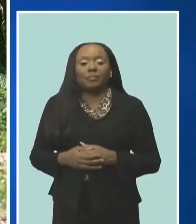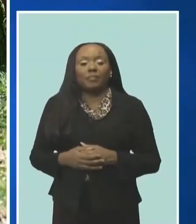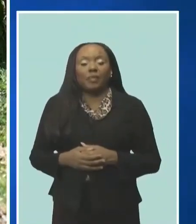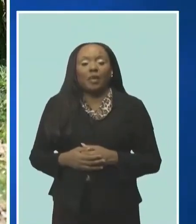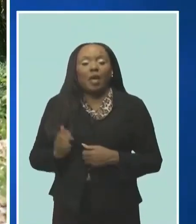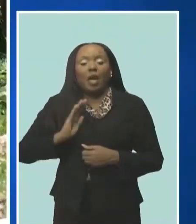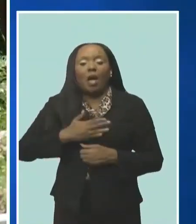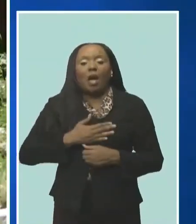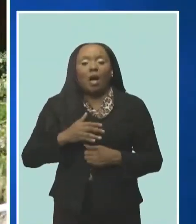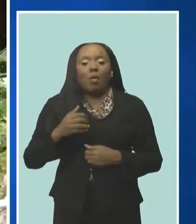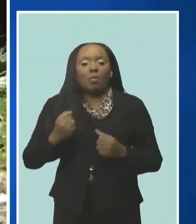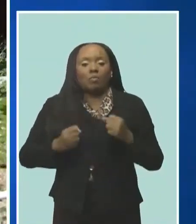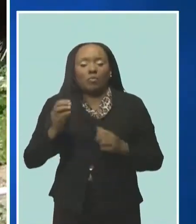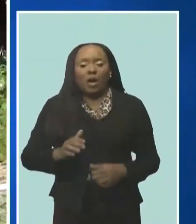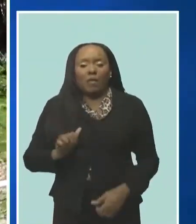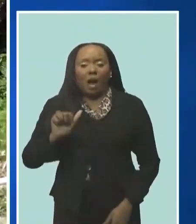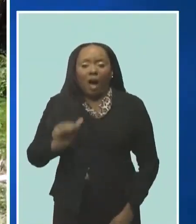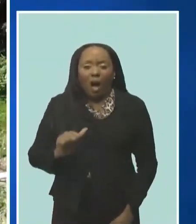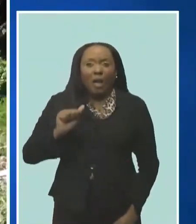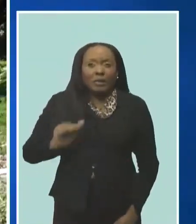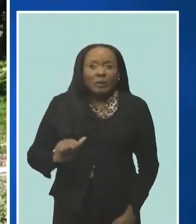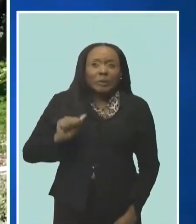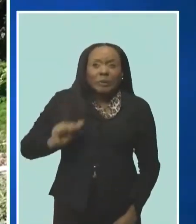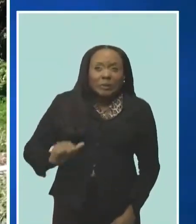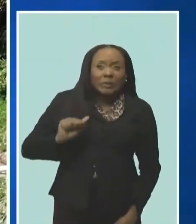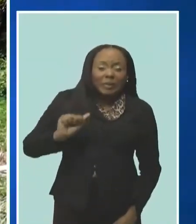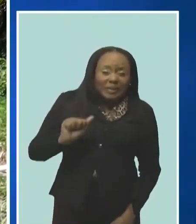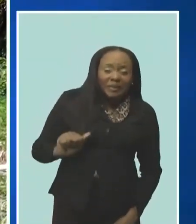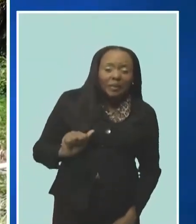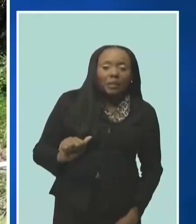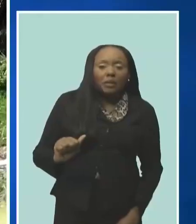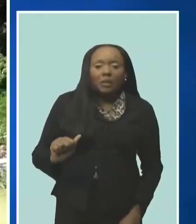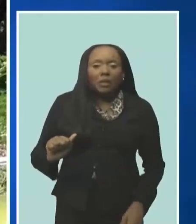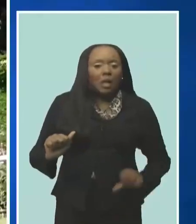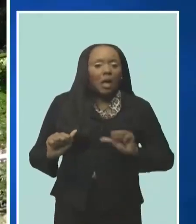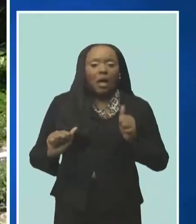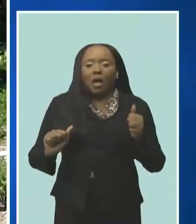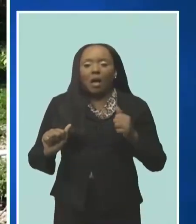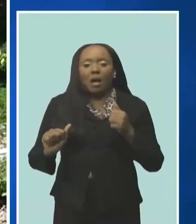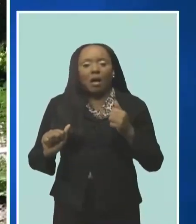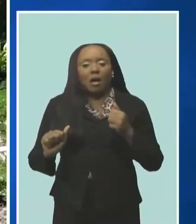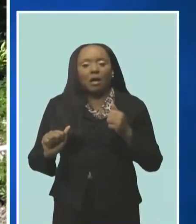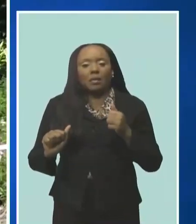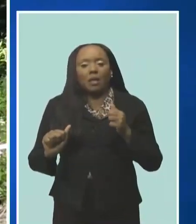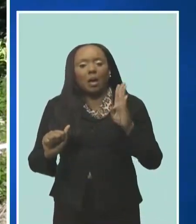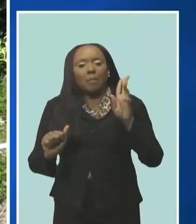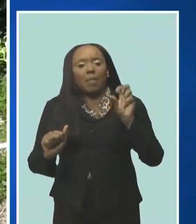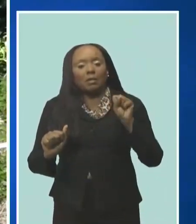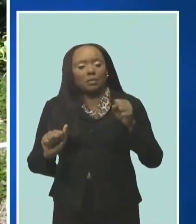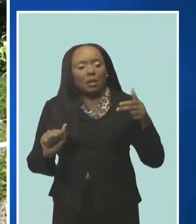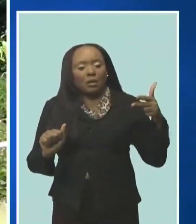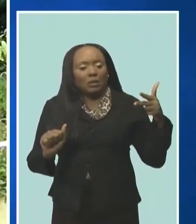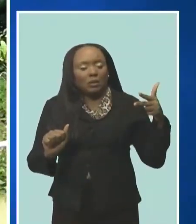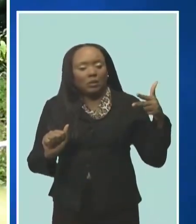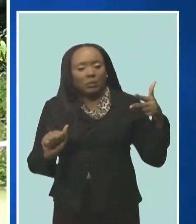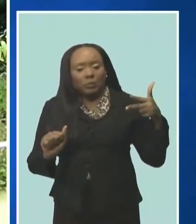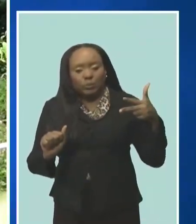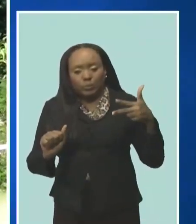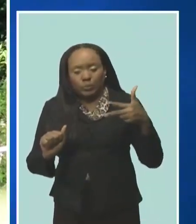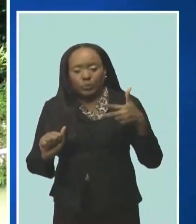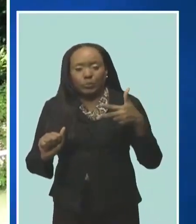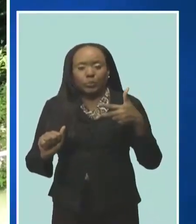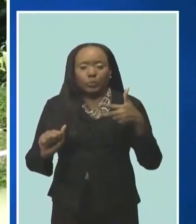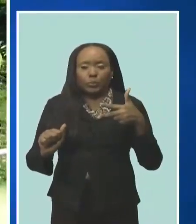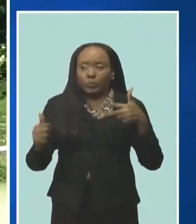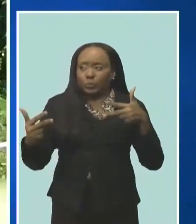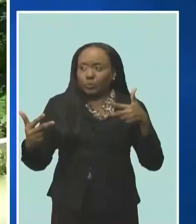horn profusely. Like, you could recognize that the other bus was a little off the path. And everything just unraveled so quickly,